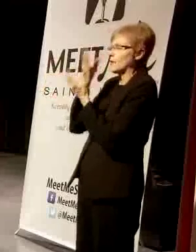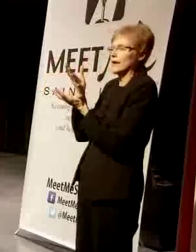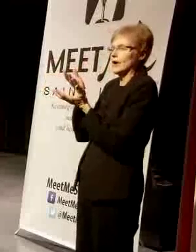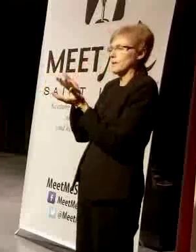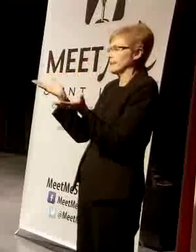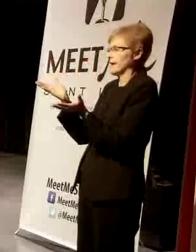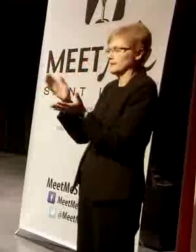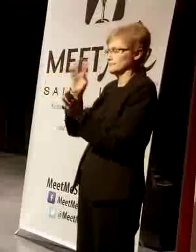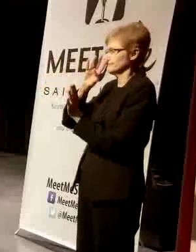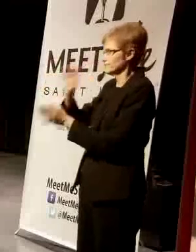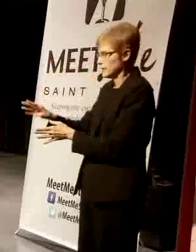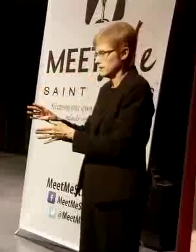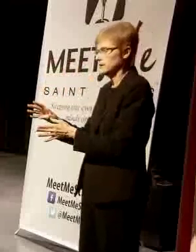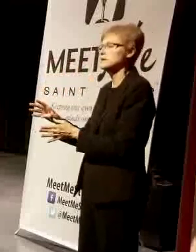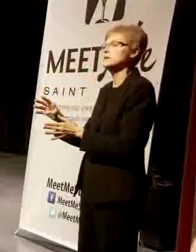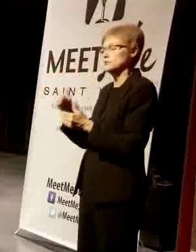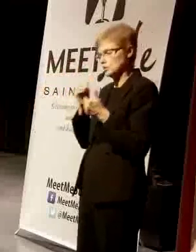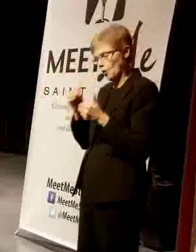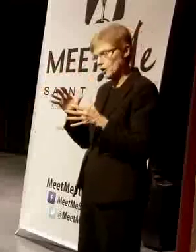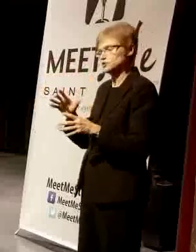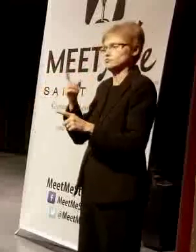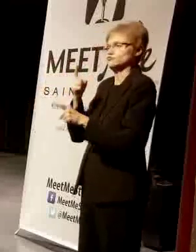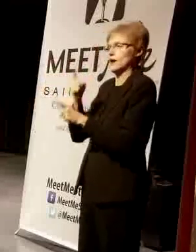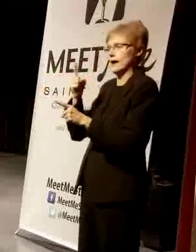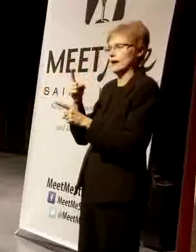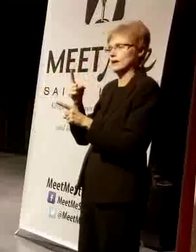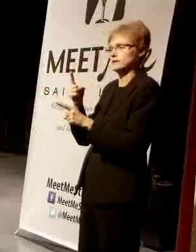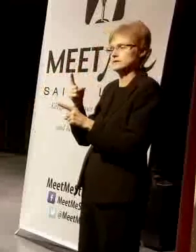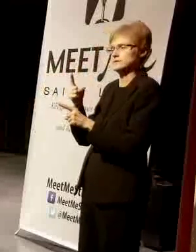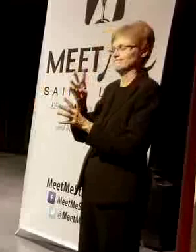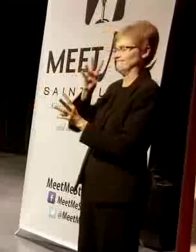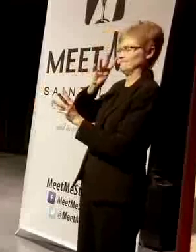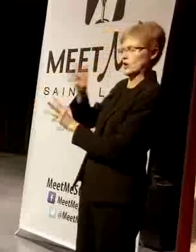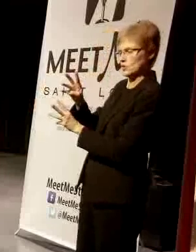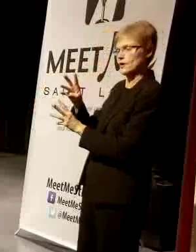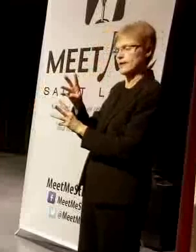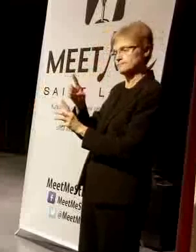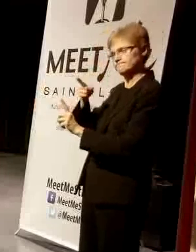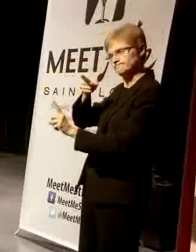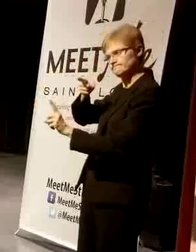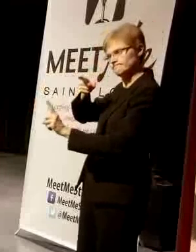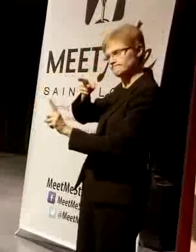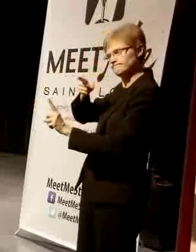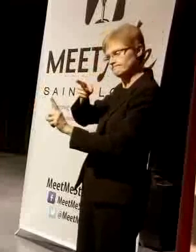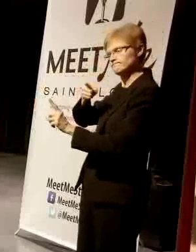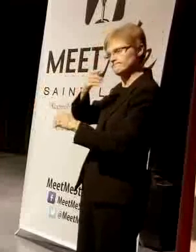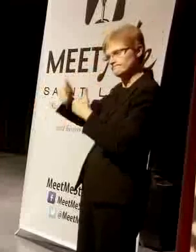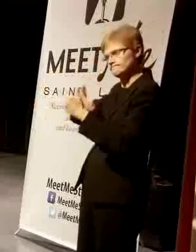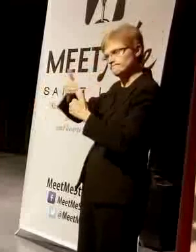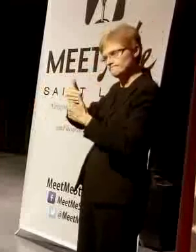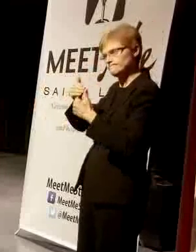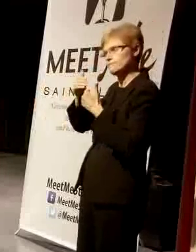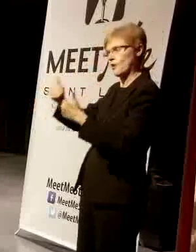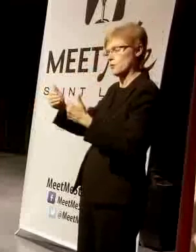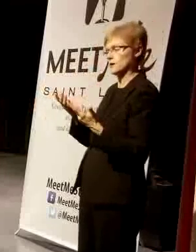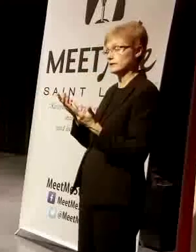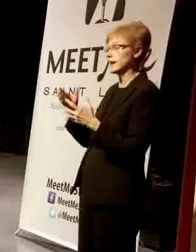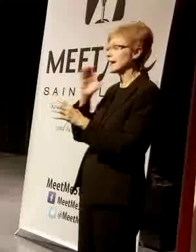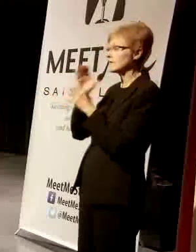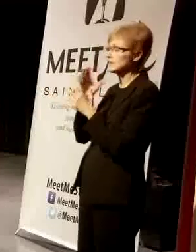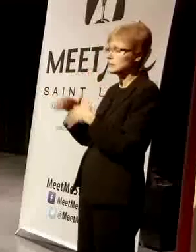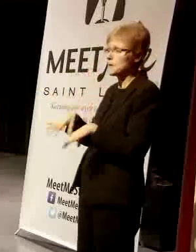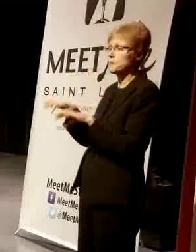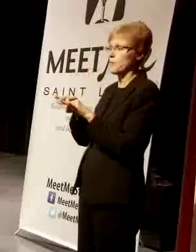them. We do what we know is right, and you don't pay any attention to them. You just keep on going forward. Conversations are important. This